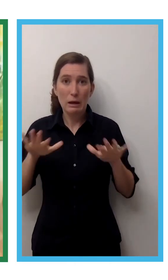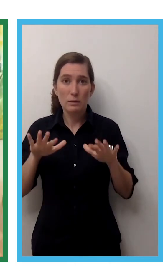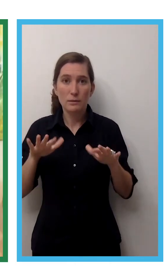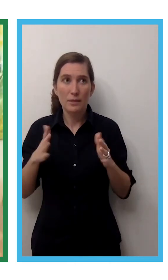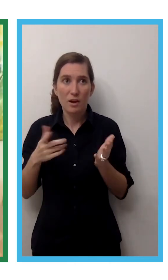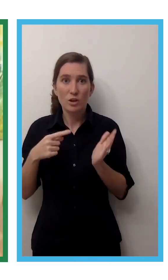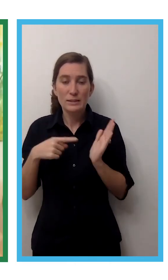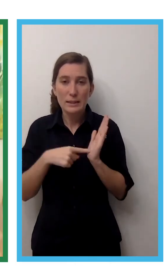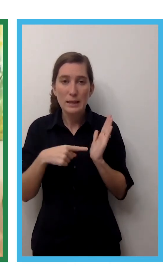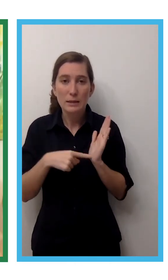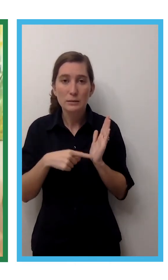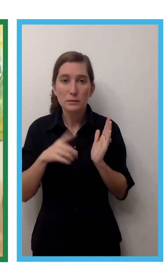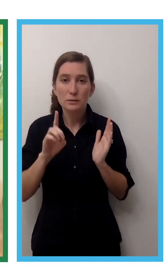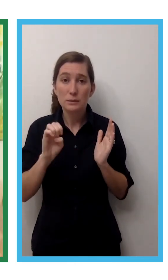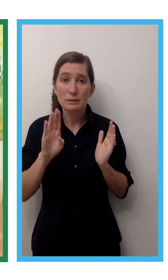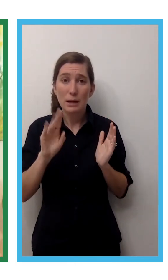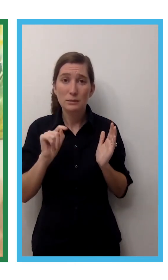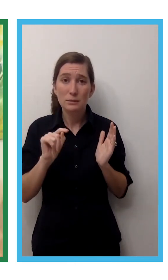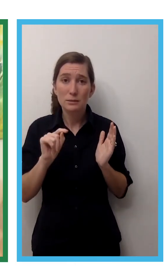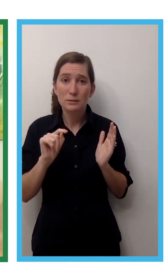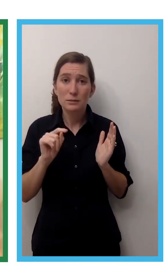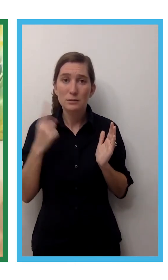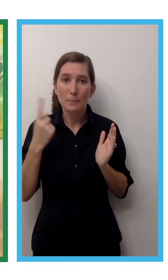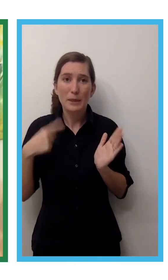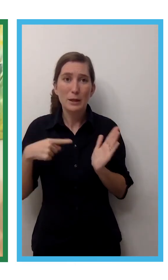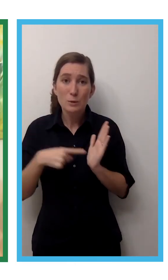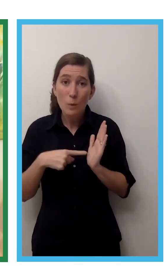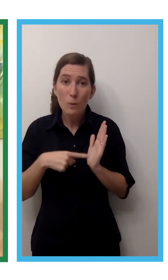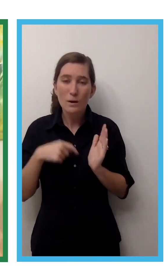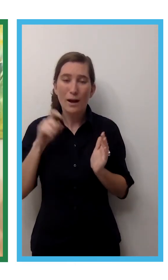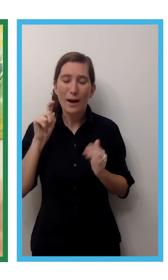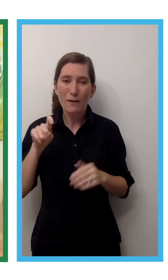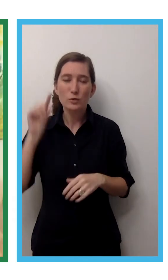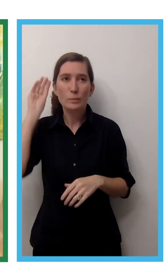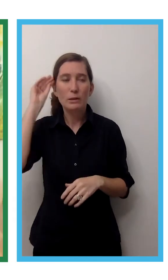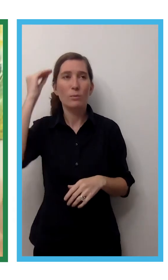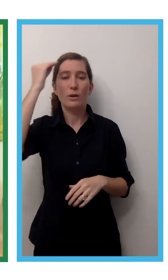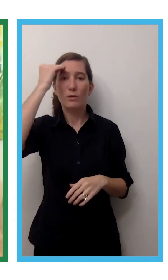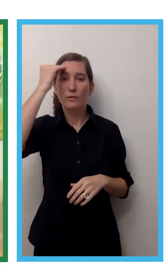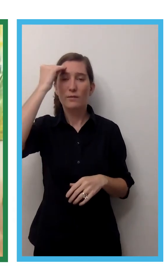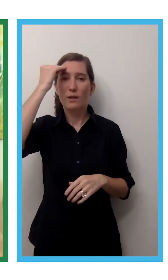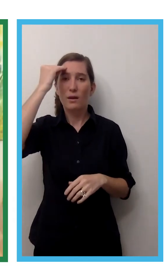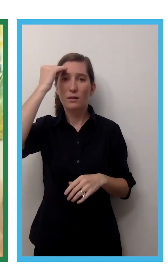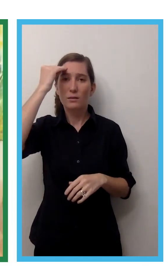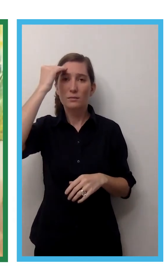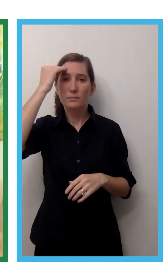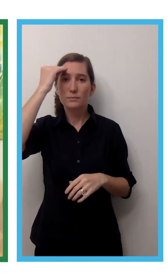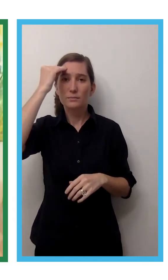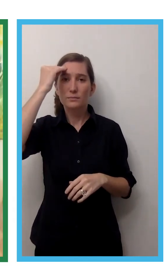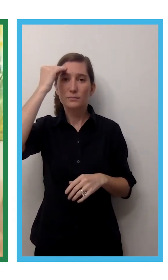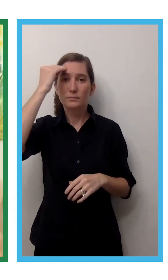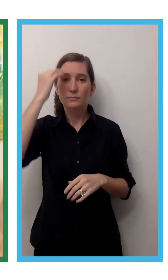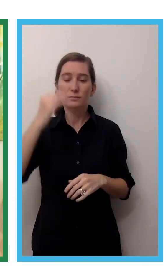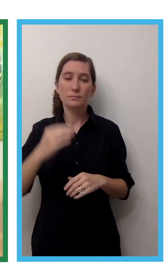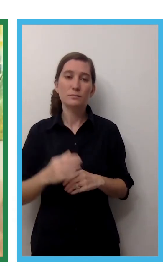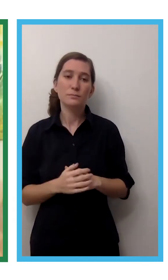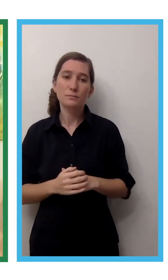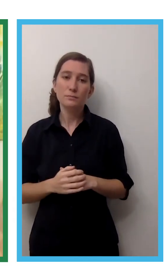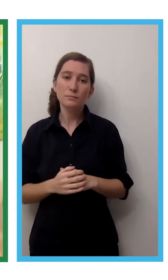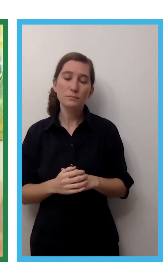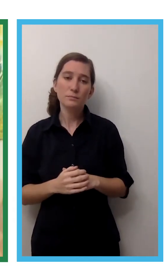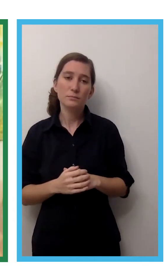it's experiential certainly gives you a familiarity with that. I certainly can't walk in anybody else's